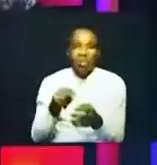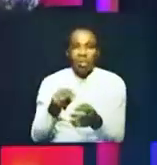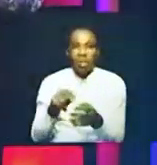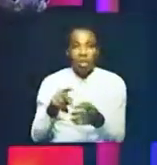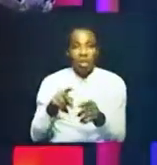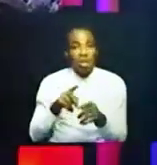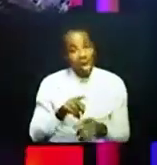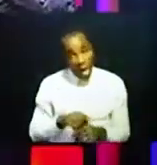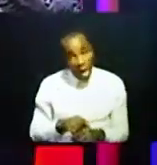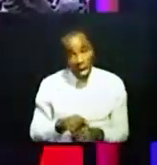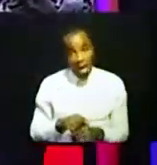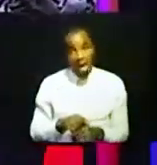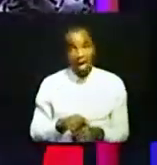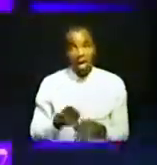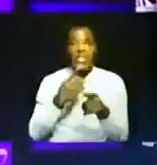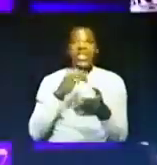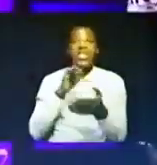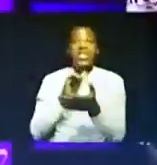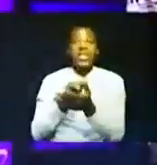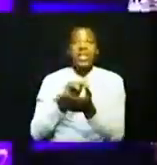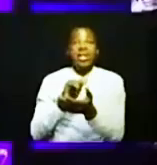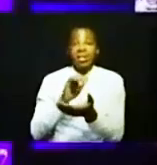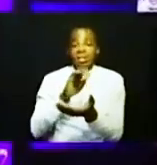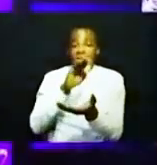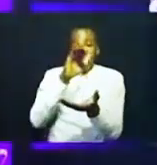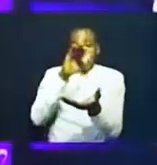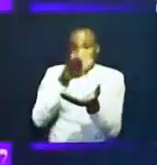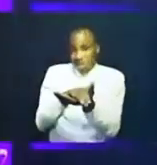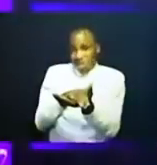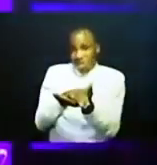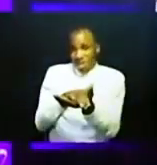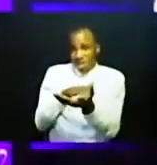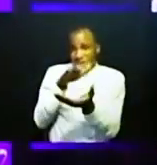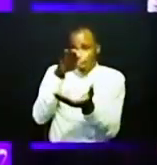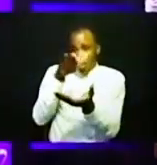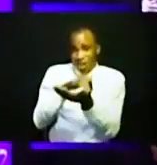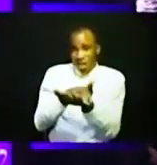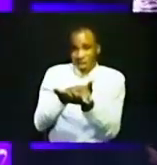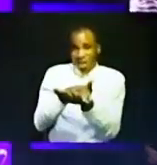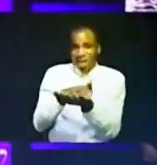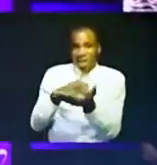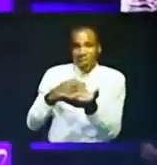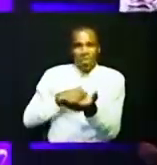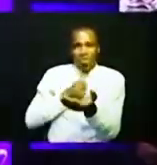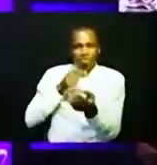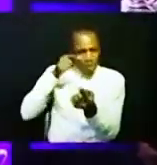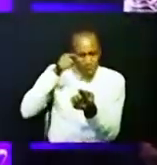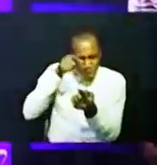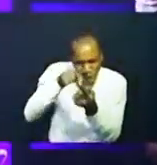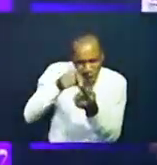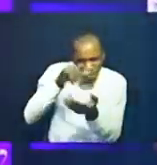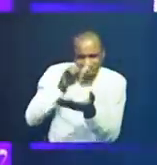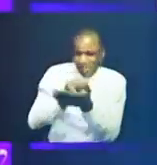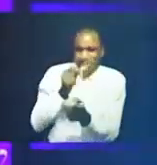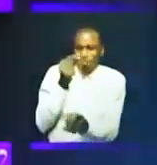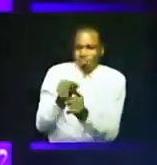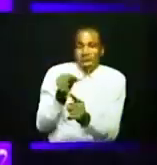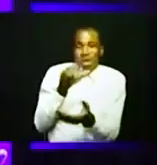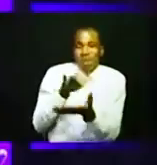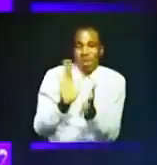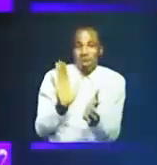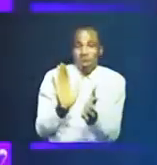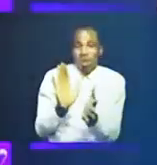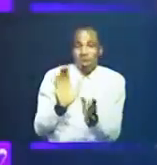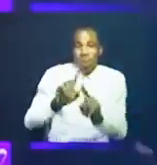about marriage, my target is not to the married. I'm talking about the idea that young people